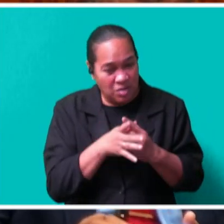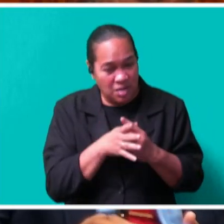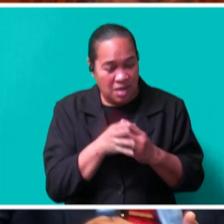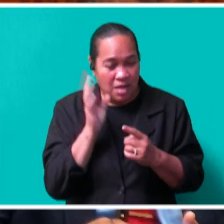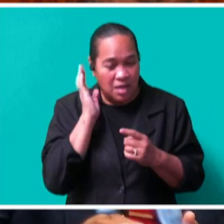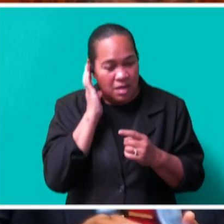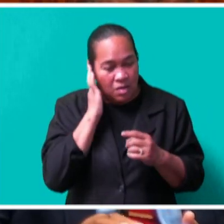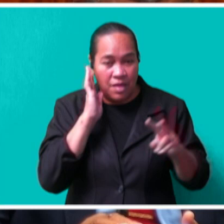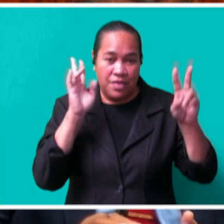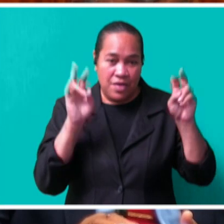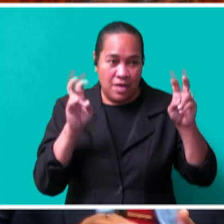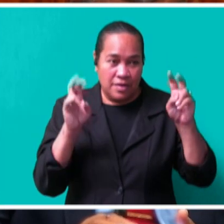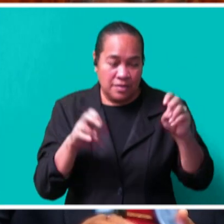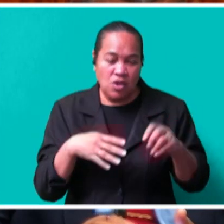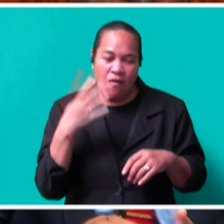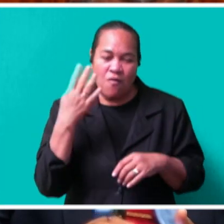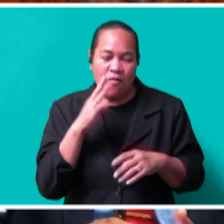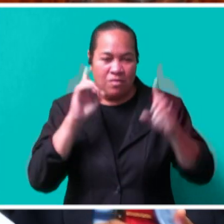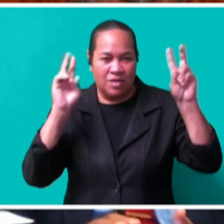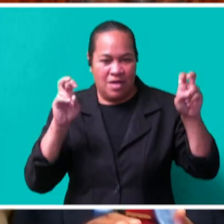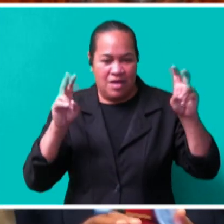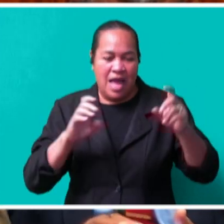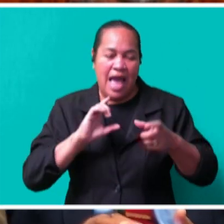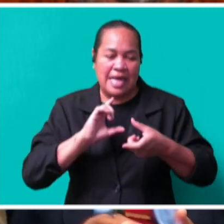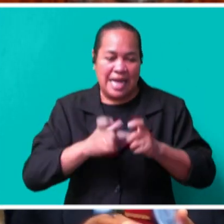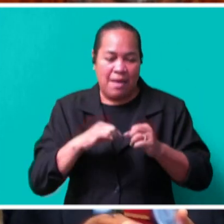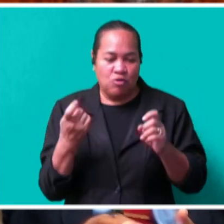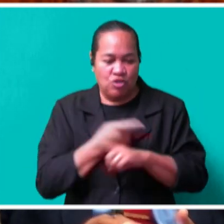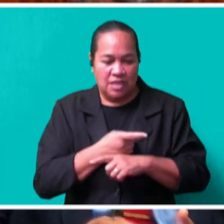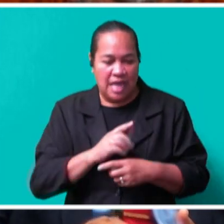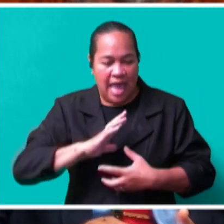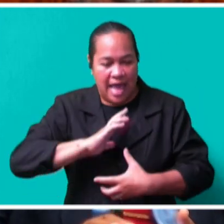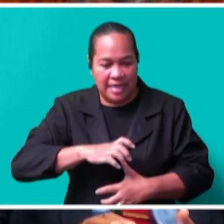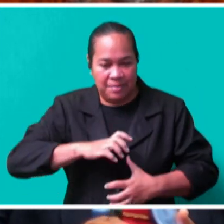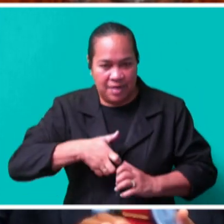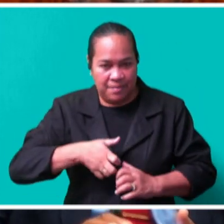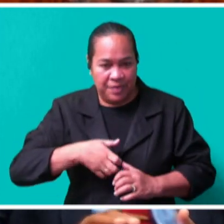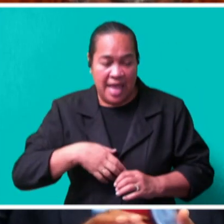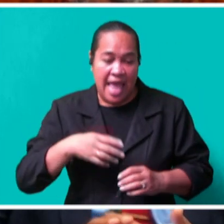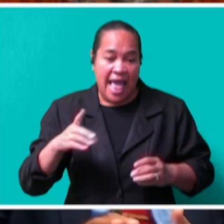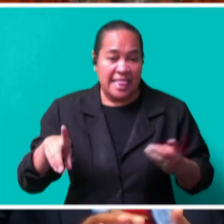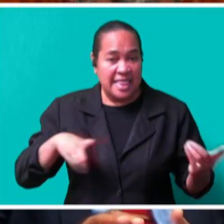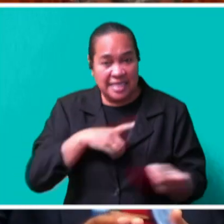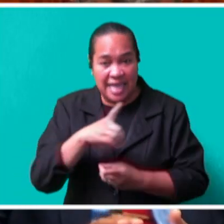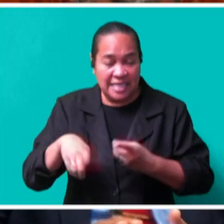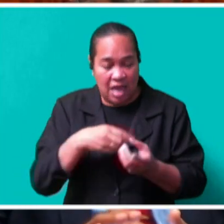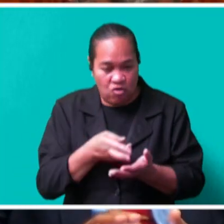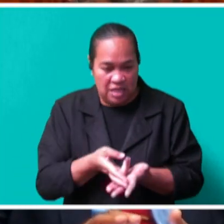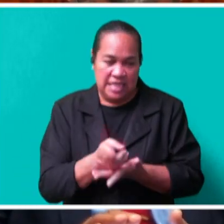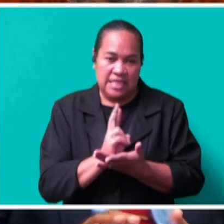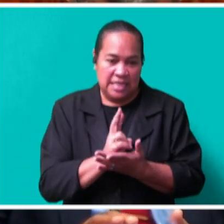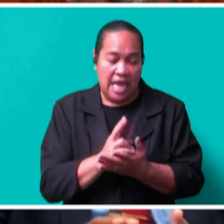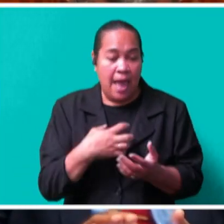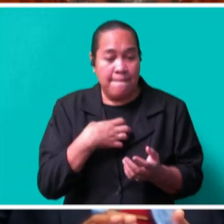thematic Pool 14 of climate change adaptation and disaster risk resilient, and an additional grant